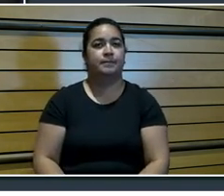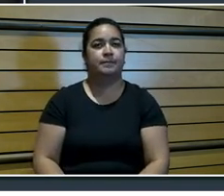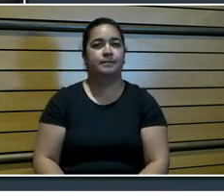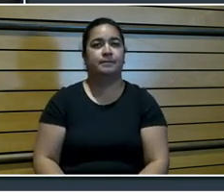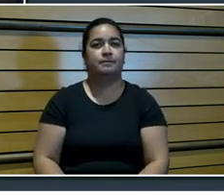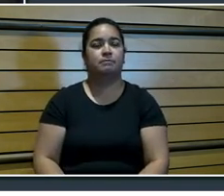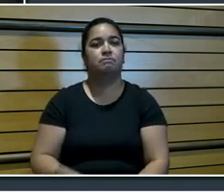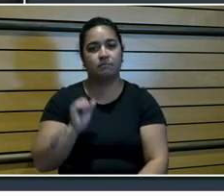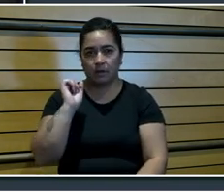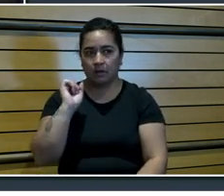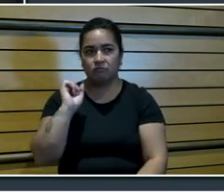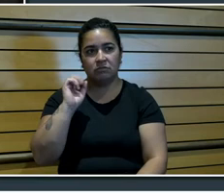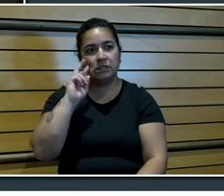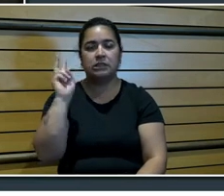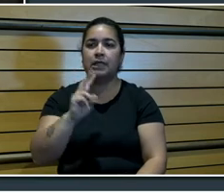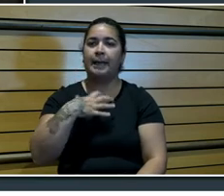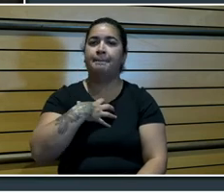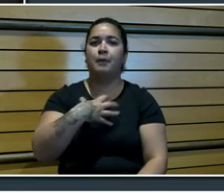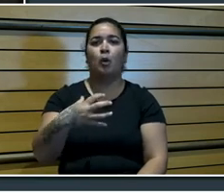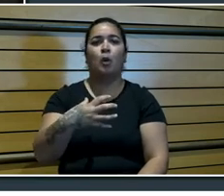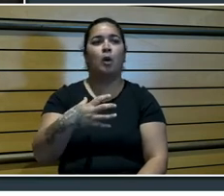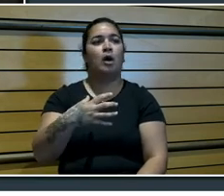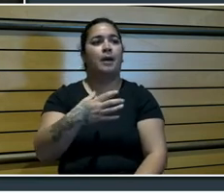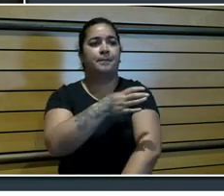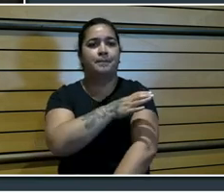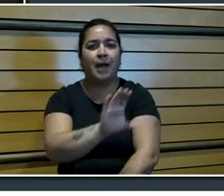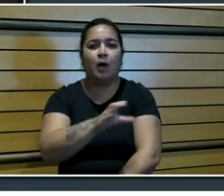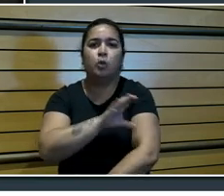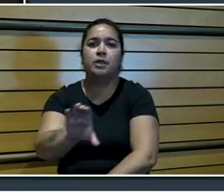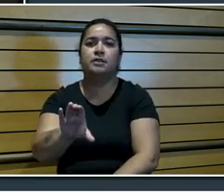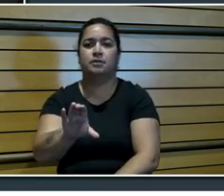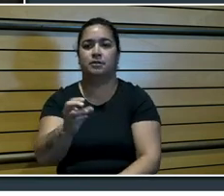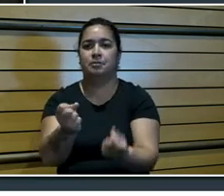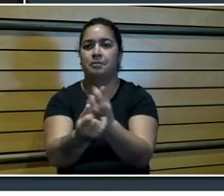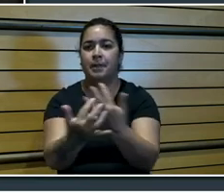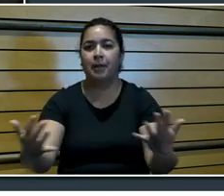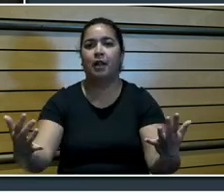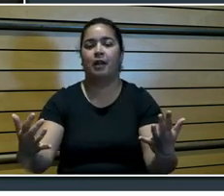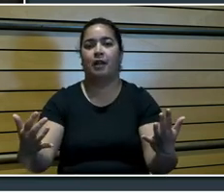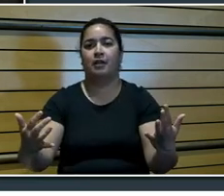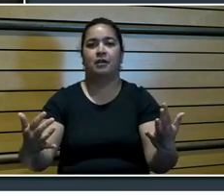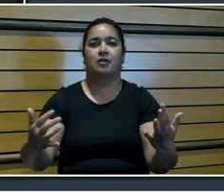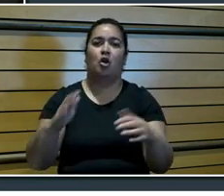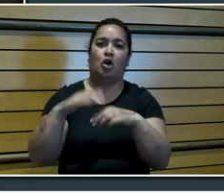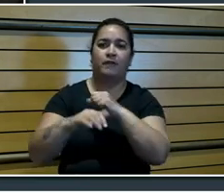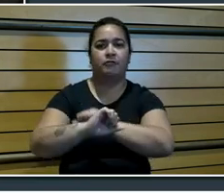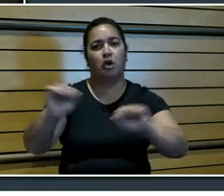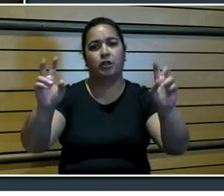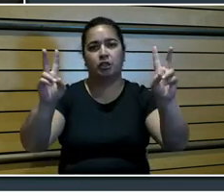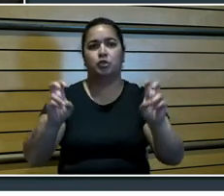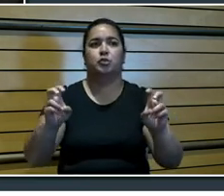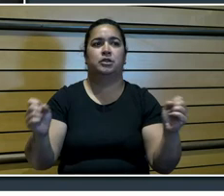I see a further empowered population voting on issues that are pressing to them and that really do matter.